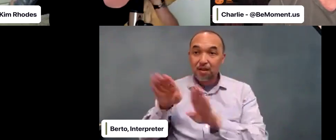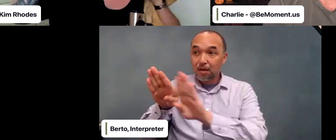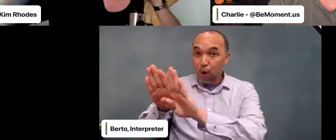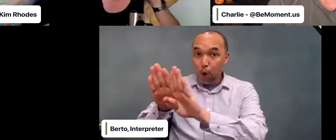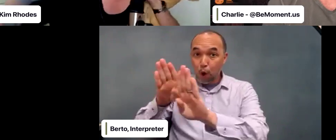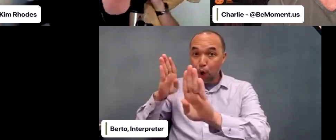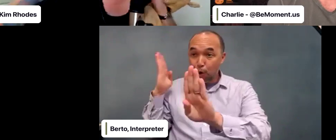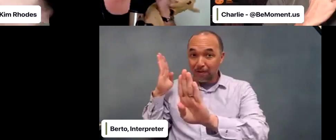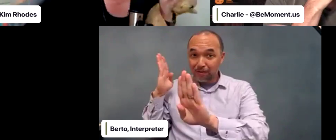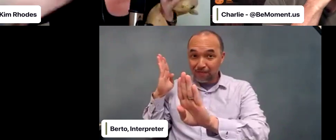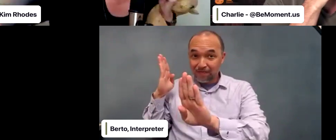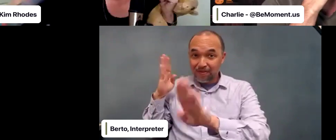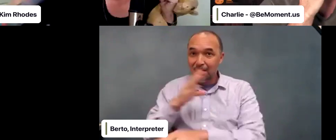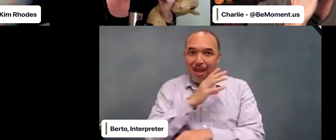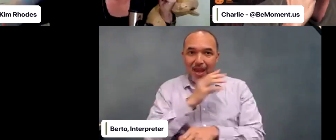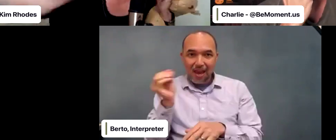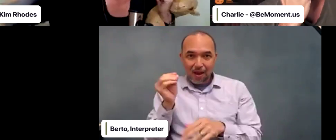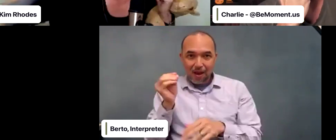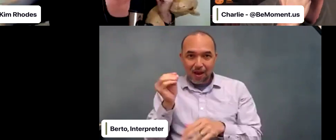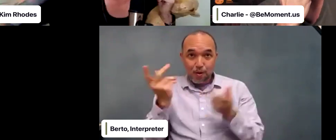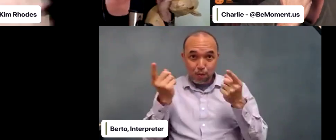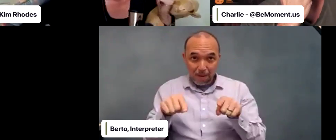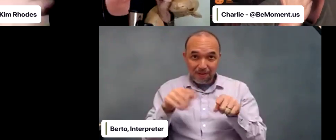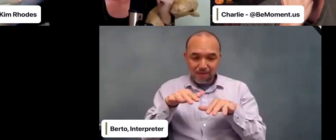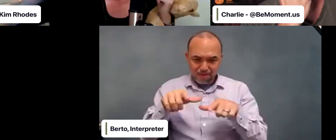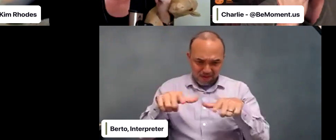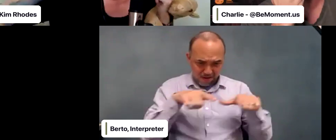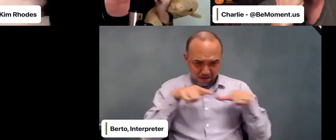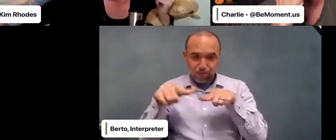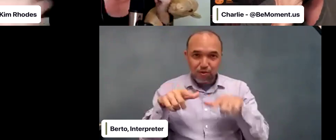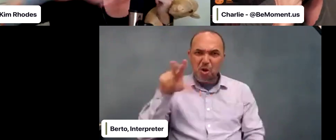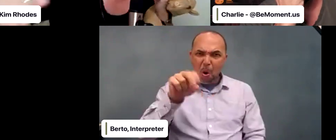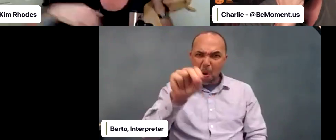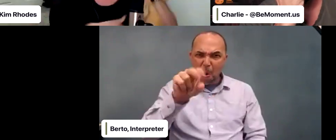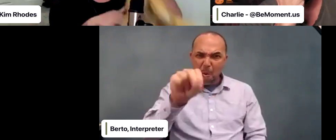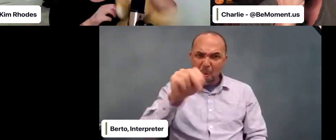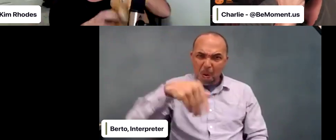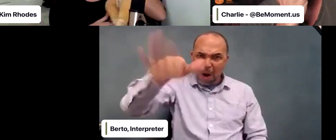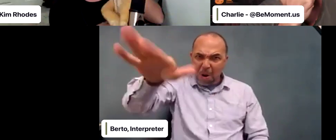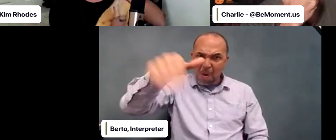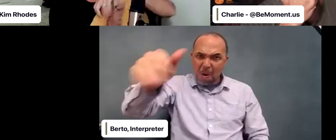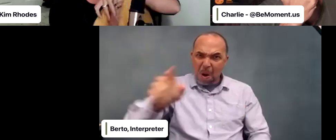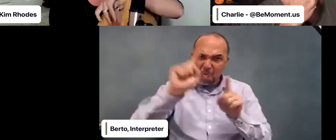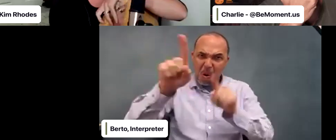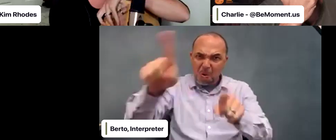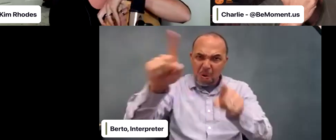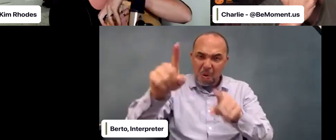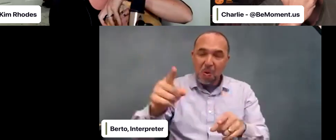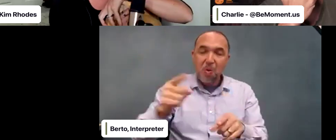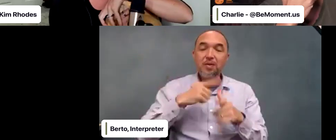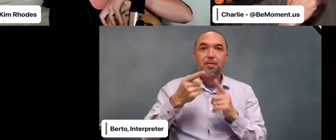started going, no, no, no, no, get out, get out. No, no, no, go away, go away, go away. And then I come in with fucking Hercules,